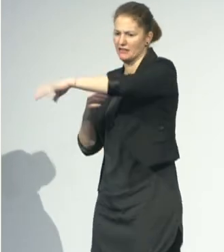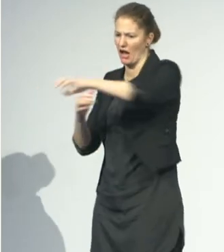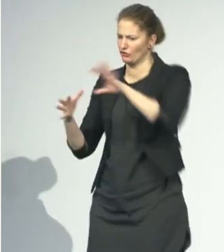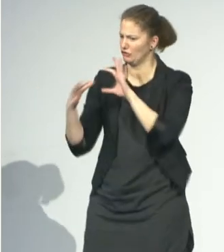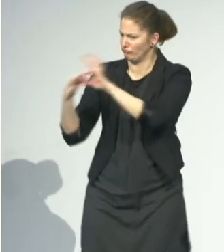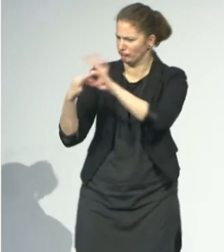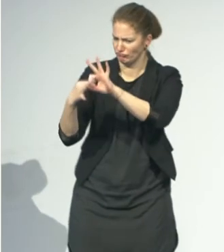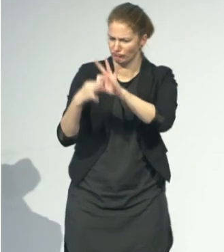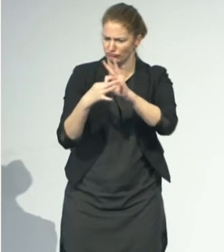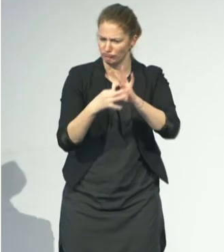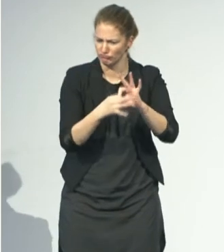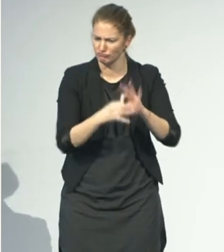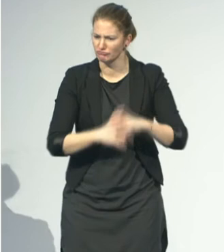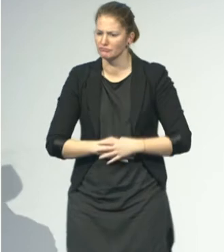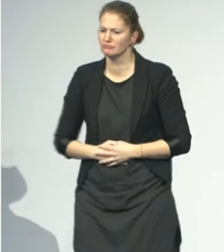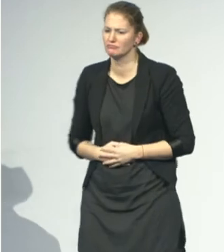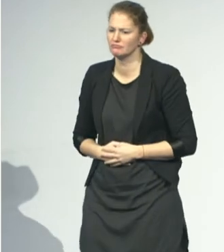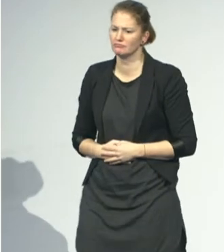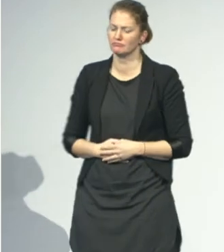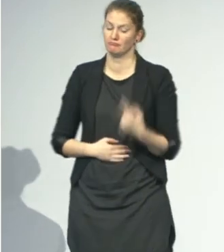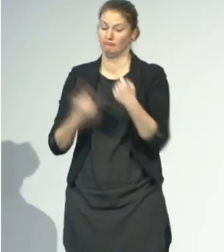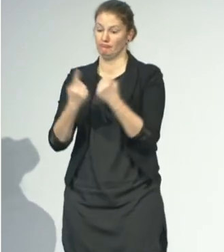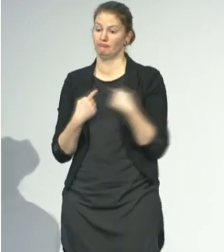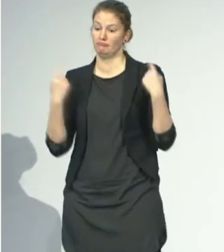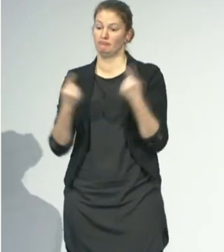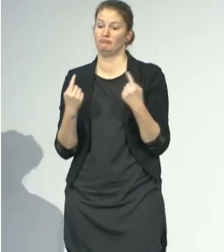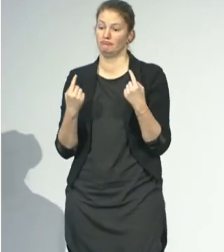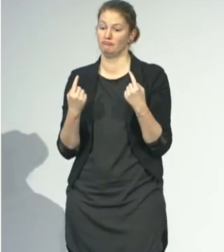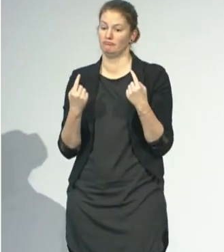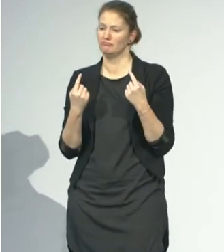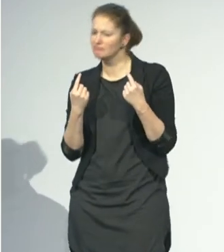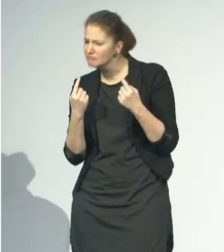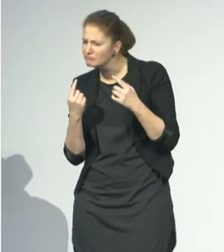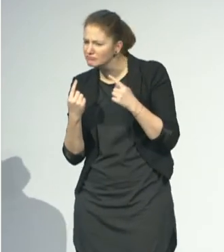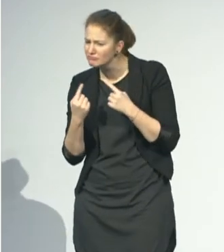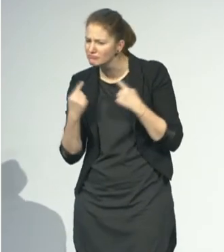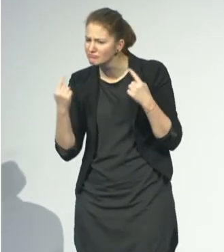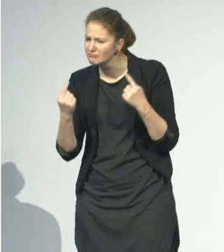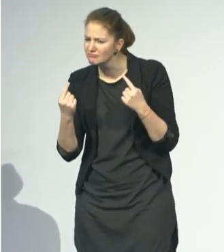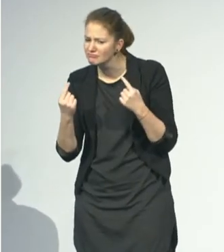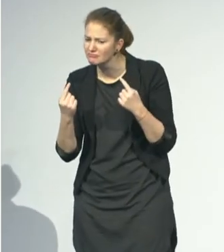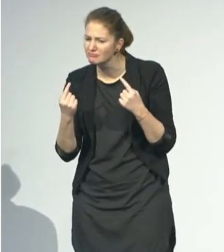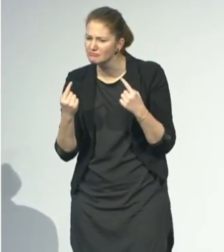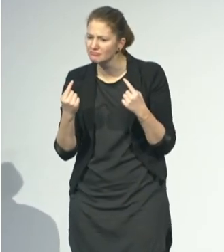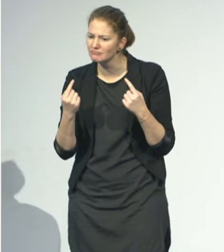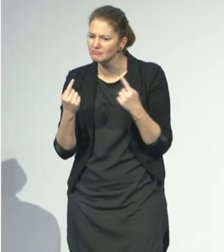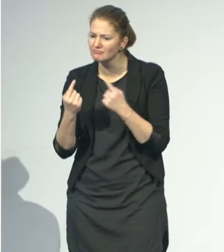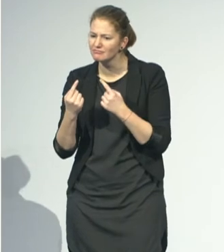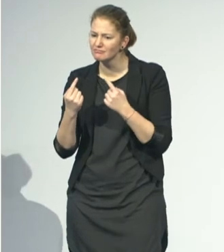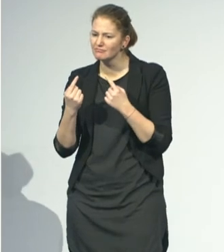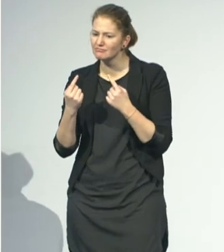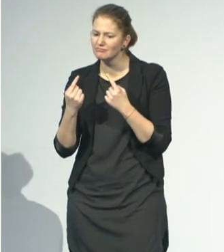60. I'm sorry, I had to say. Go on. But now, we were awarded here for the first time